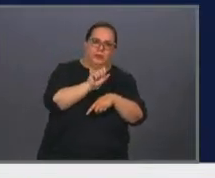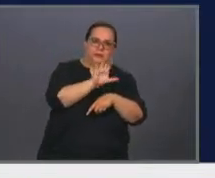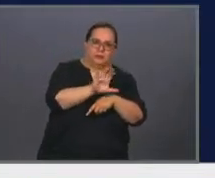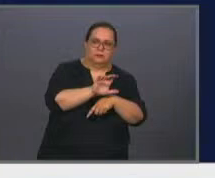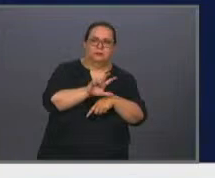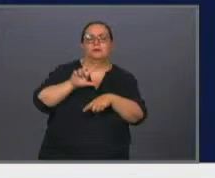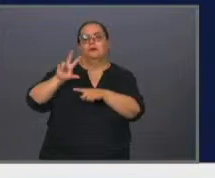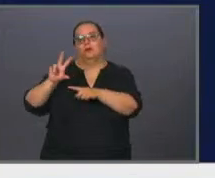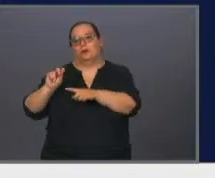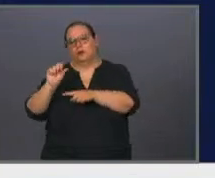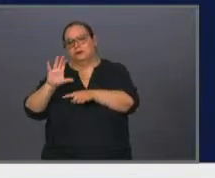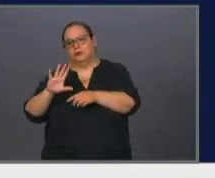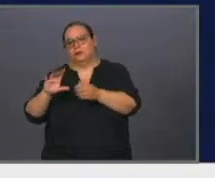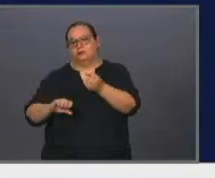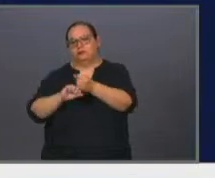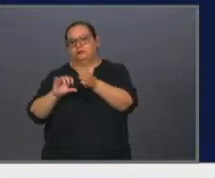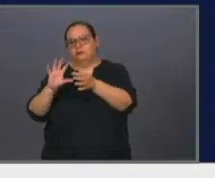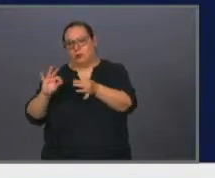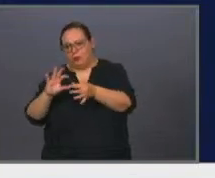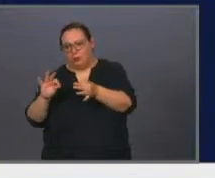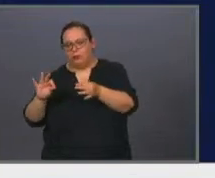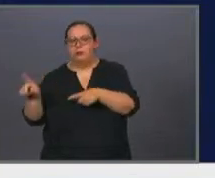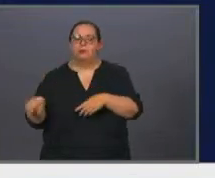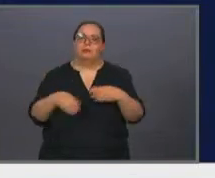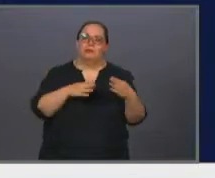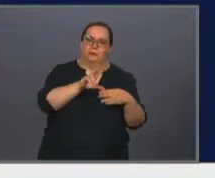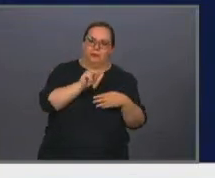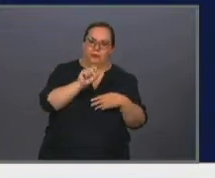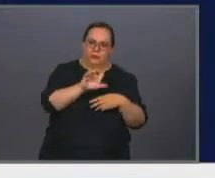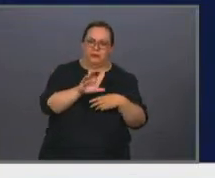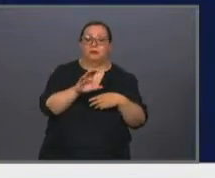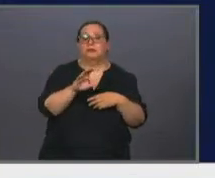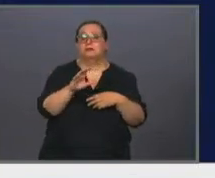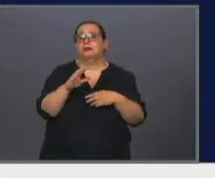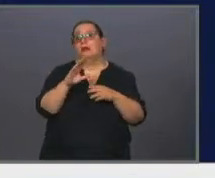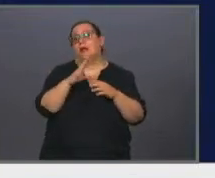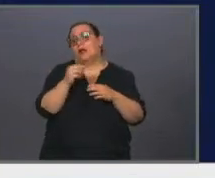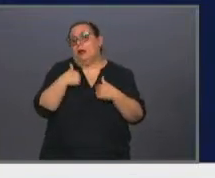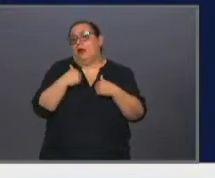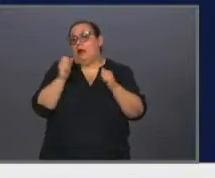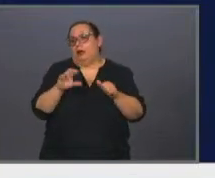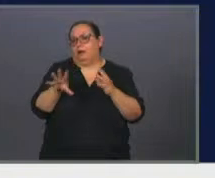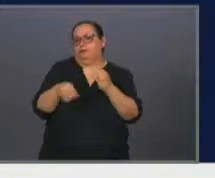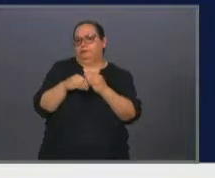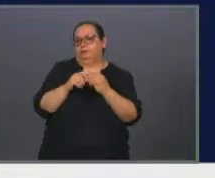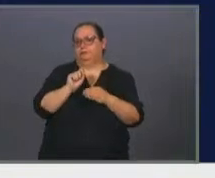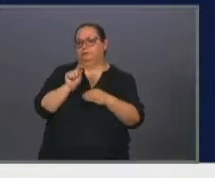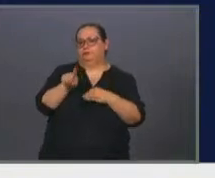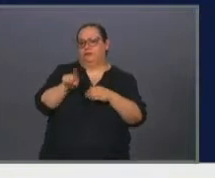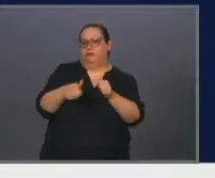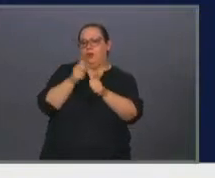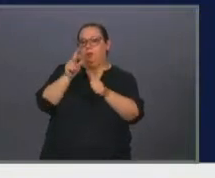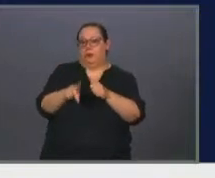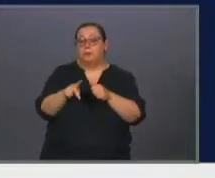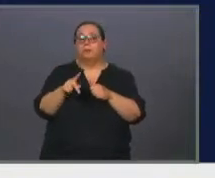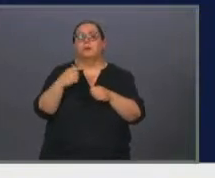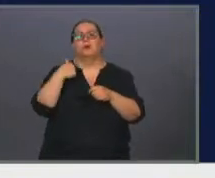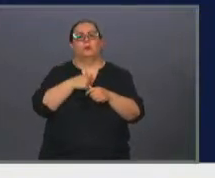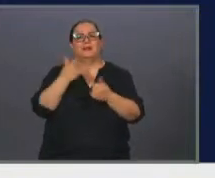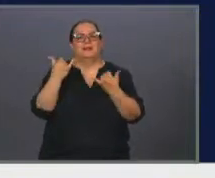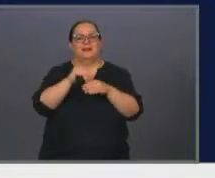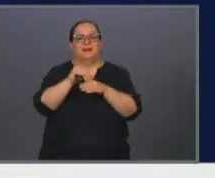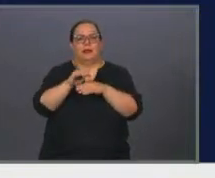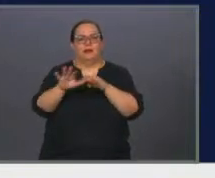And at my discretion, I may pose a follow-up question. We held a random drawing prior to the debate and determined that Mr. Jones will get the